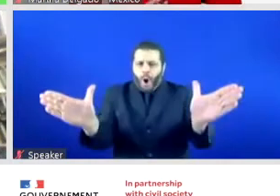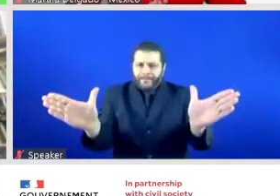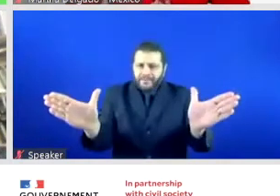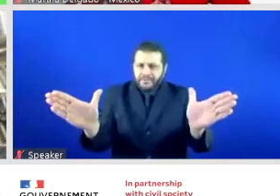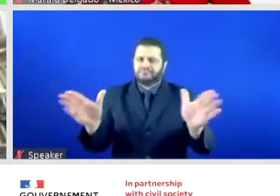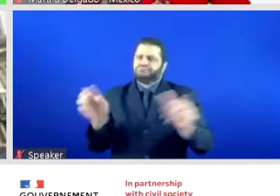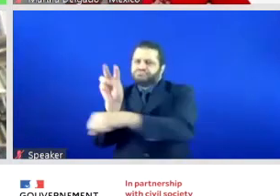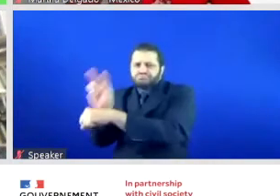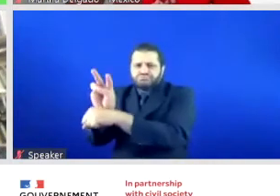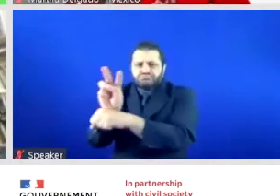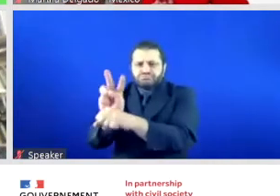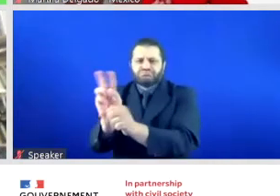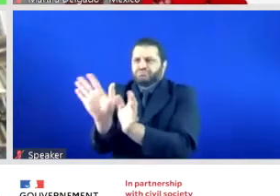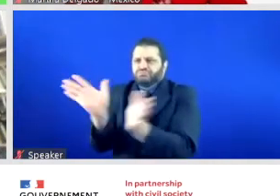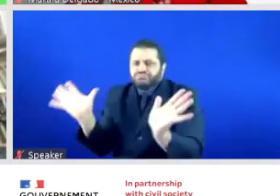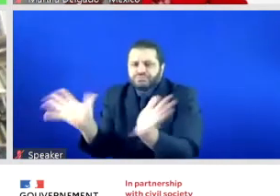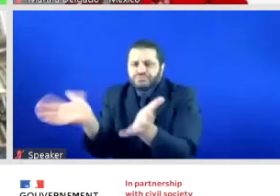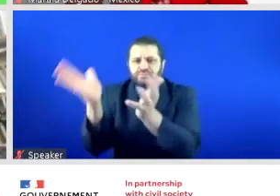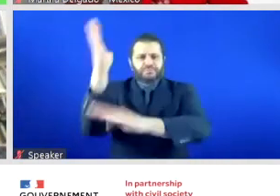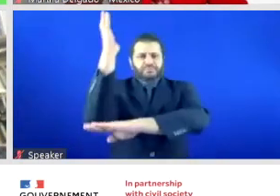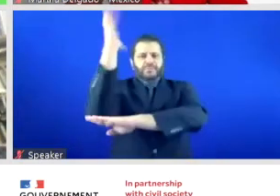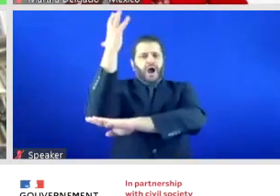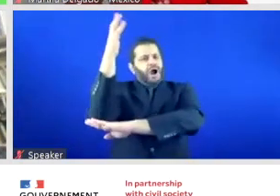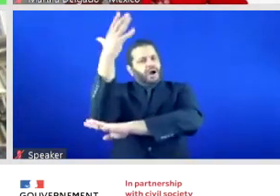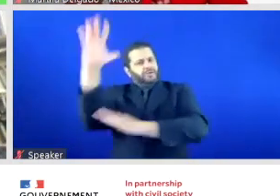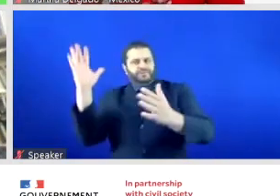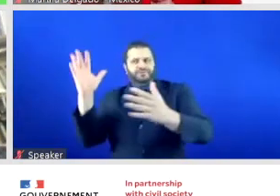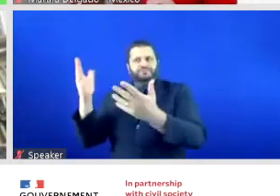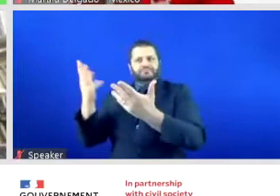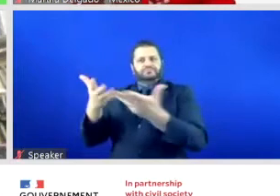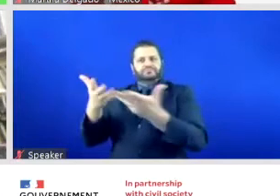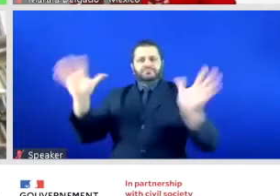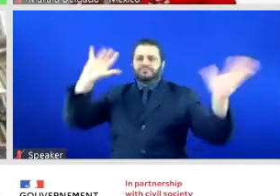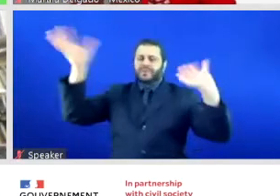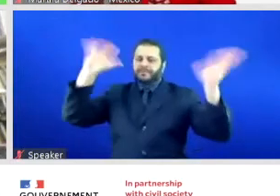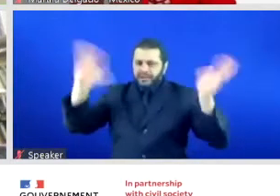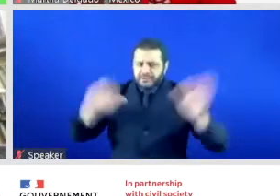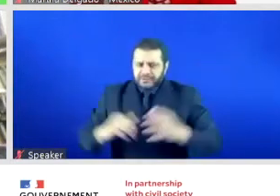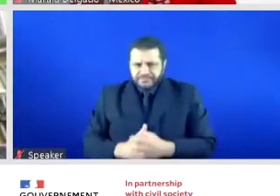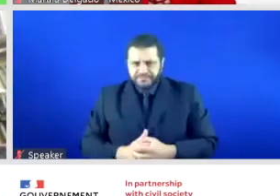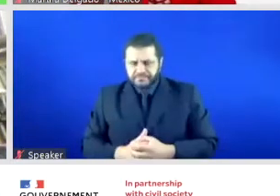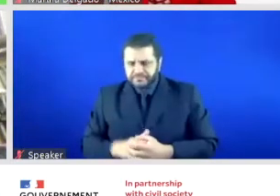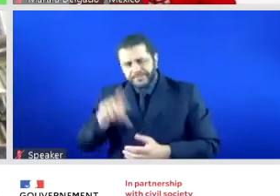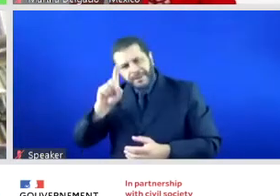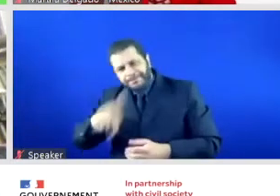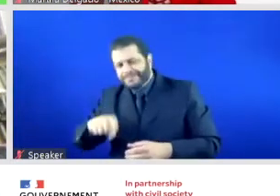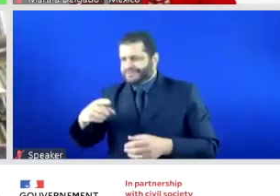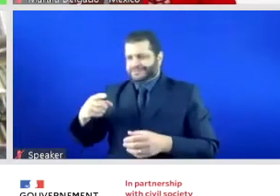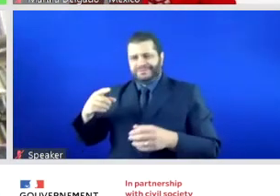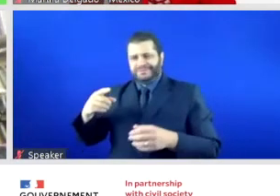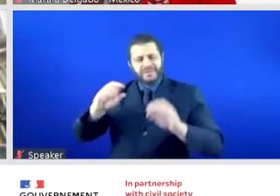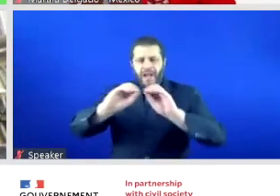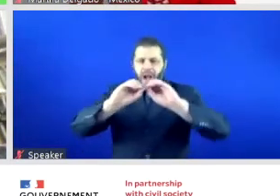where we're, you know, failing. And this is what we are doing in terms of our commitment. And young people can then begin to see you for what you truly are,